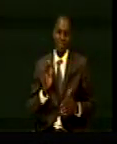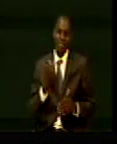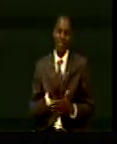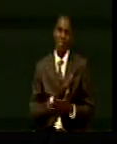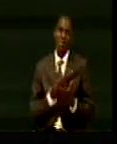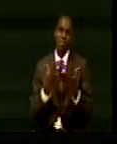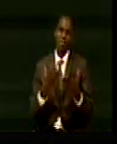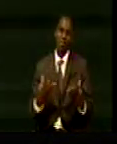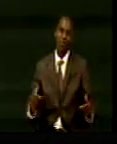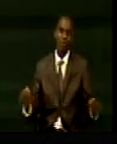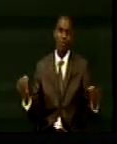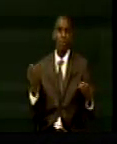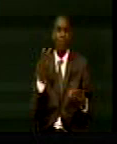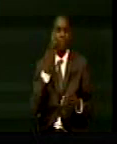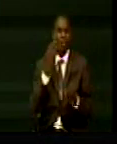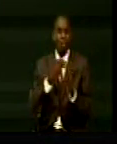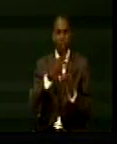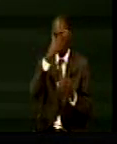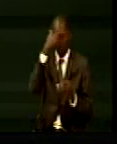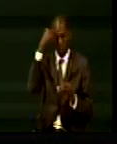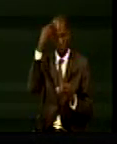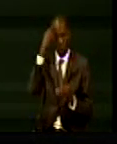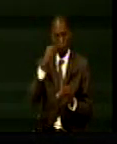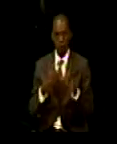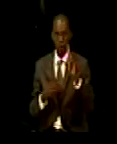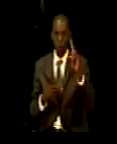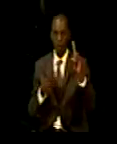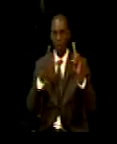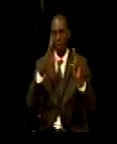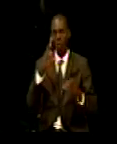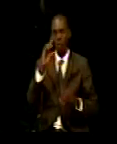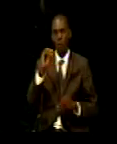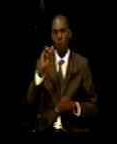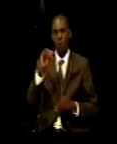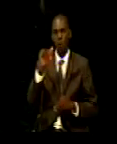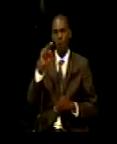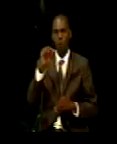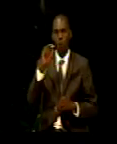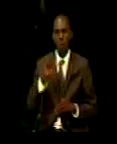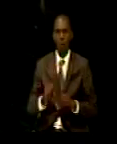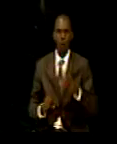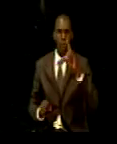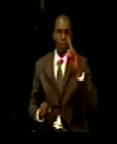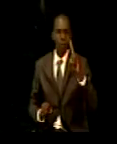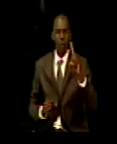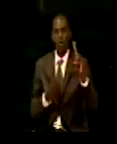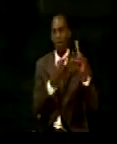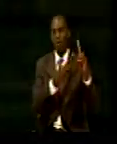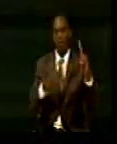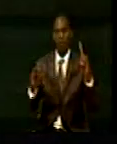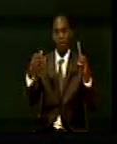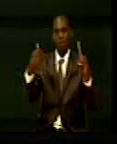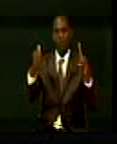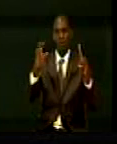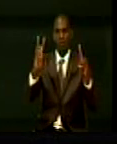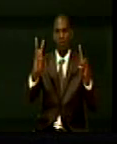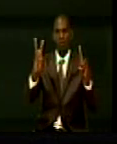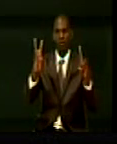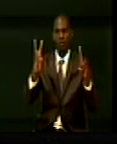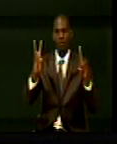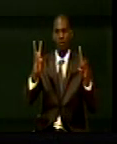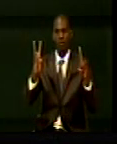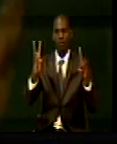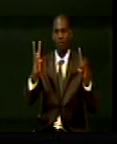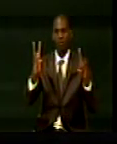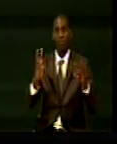Romans chapter 1, and I'm reading from verse 16. Romans chapter 1, verse 16. For I